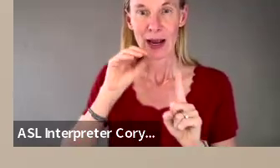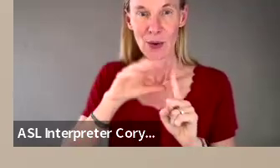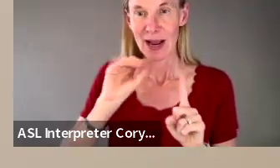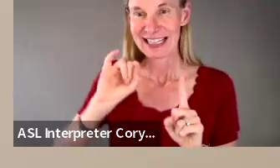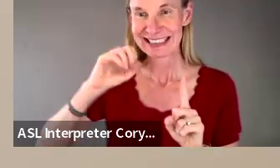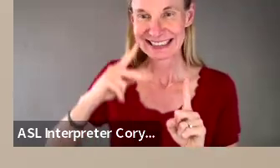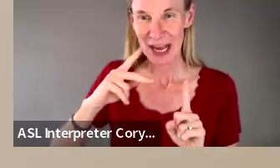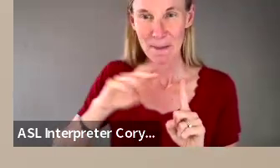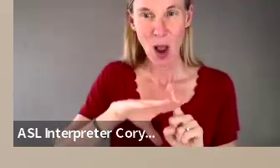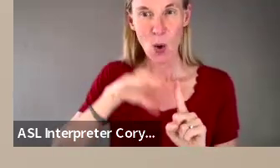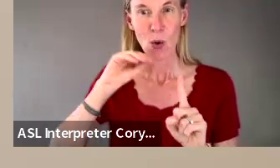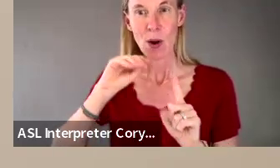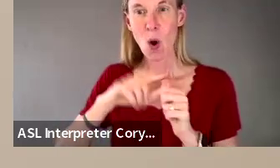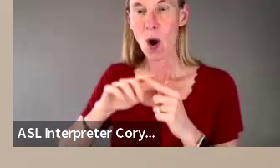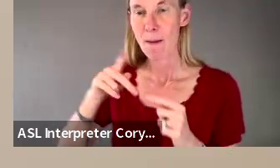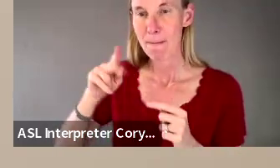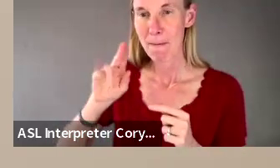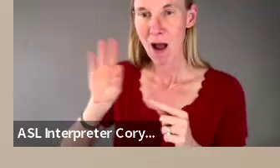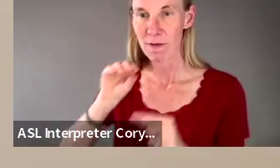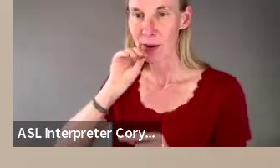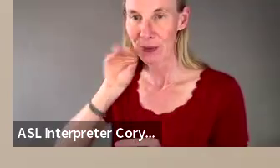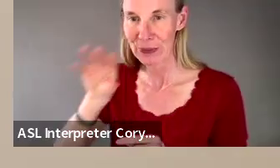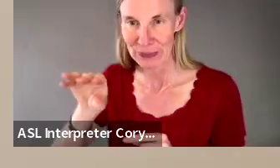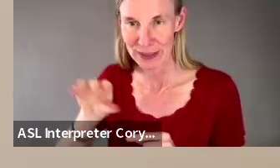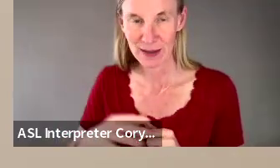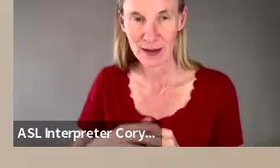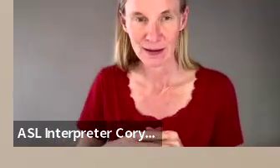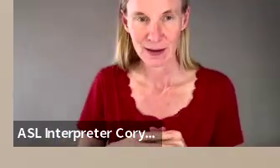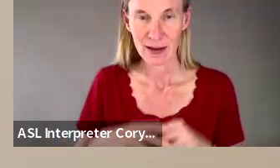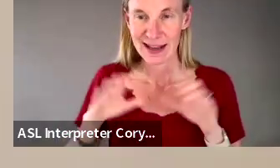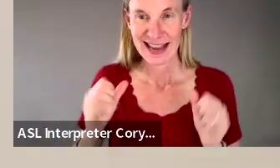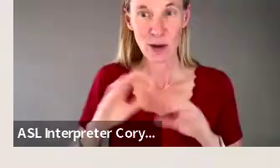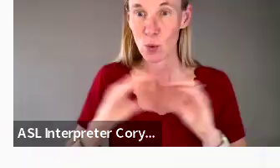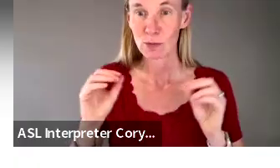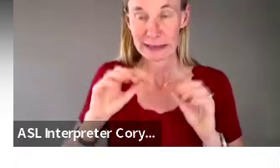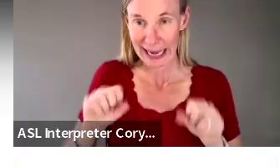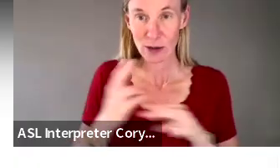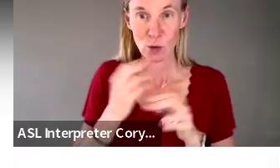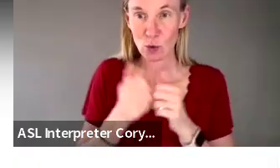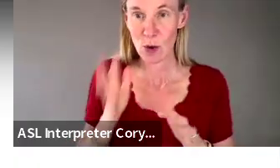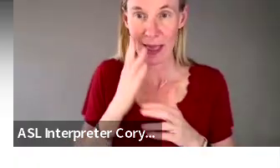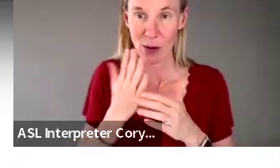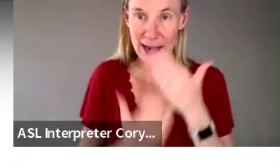and one where you puff air out. This gives the user a truly hands-free experience.